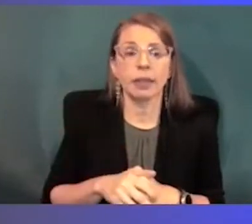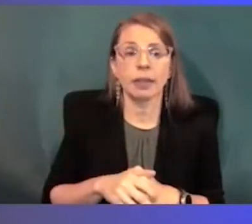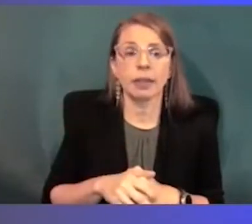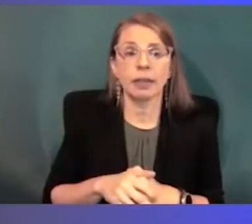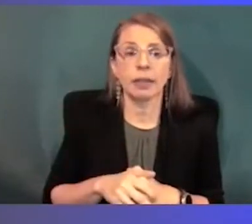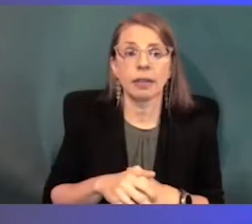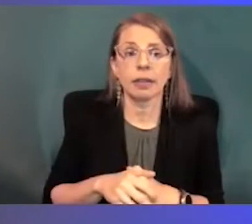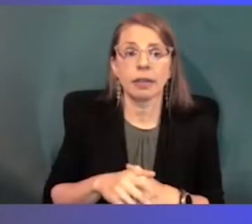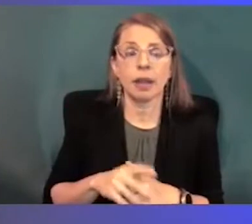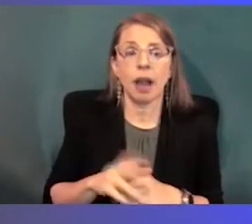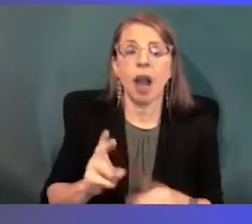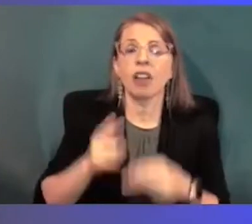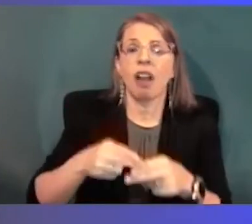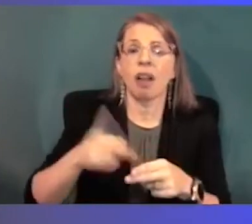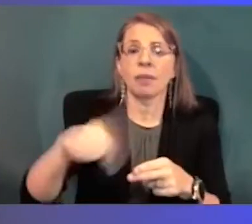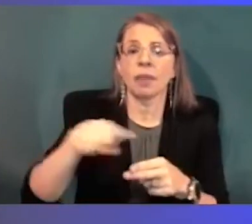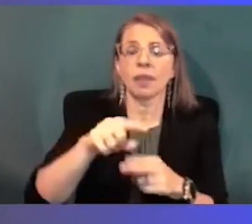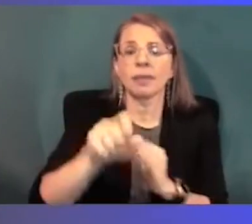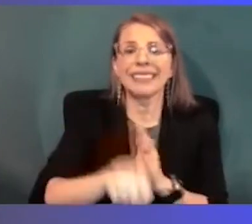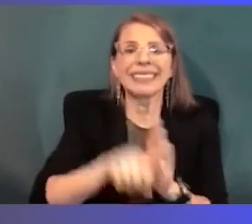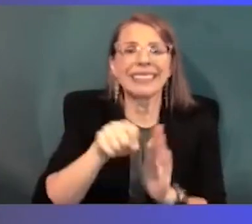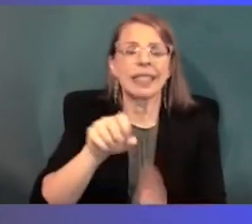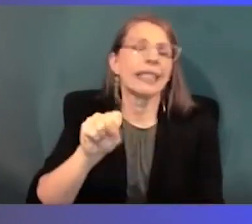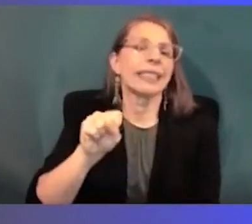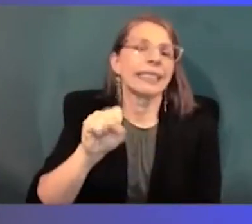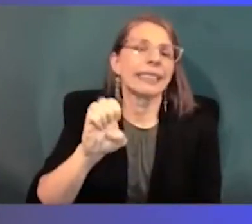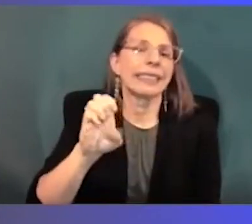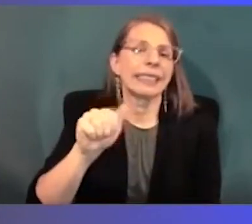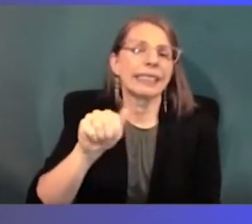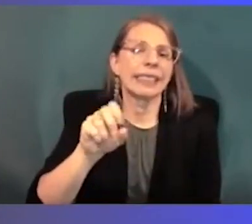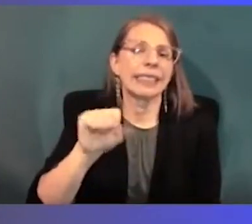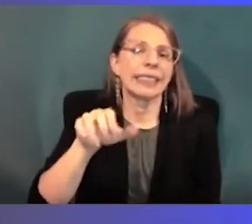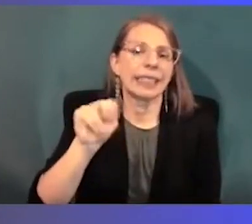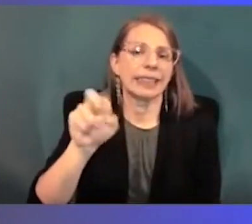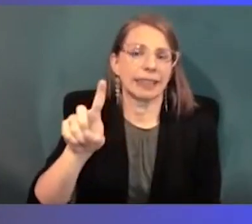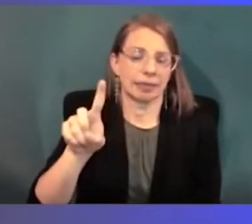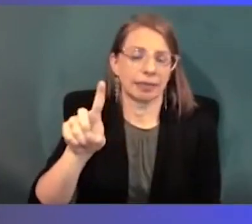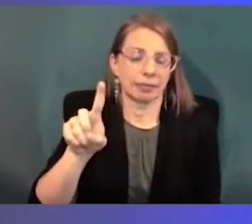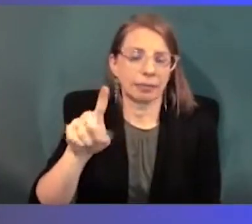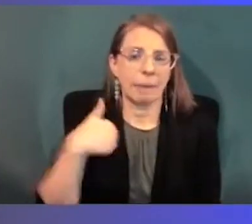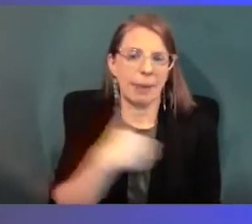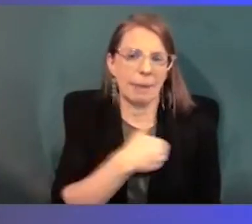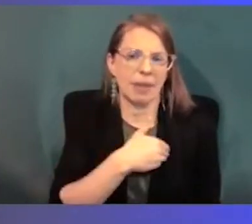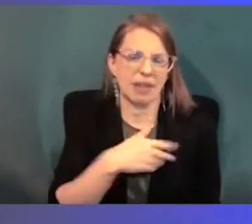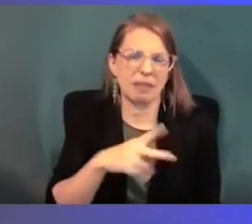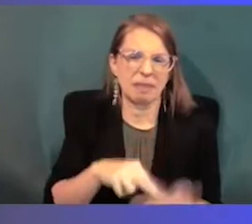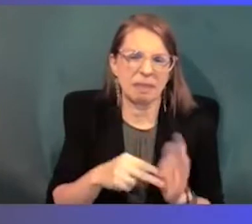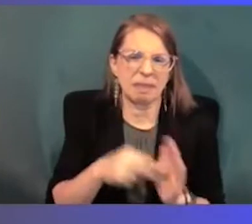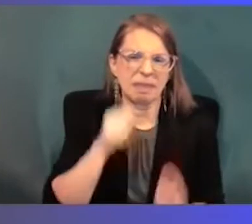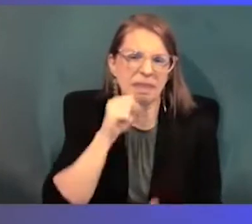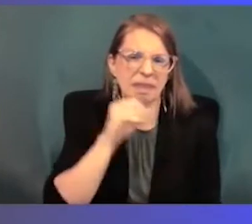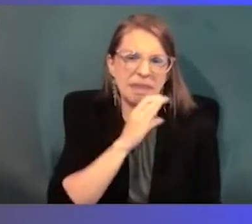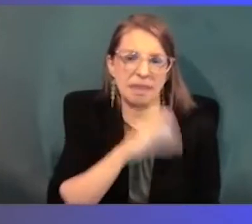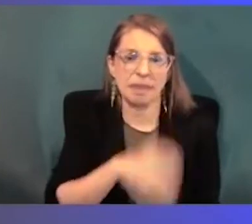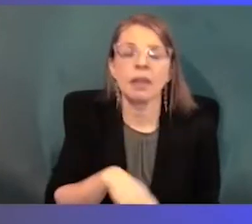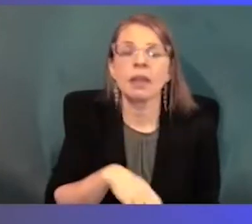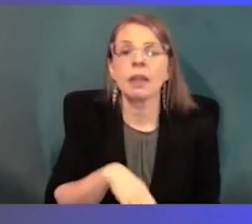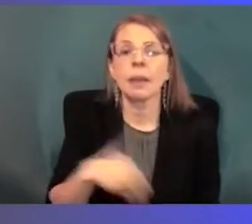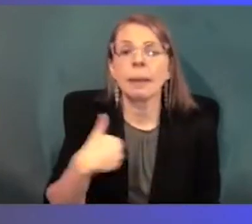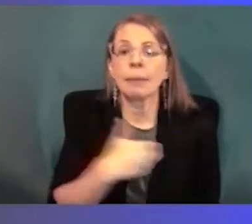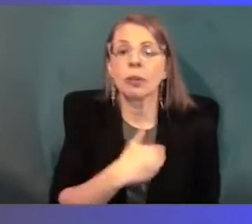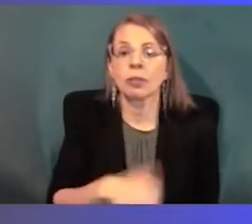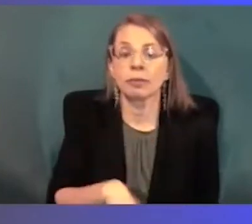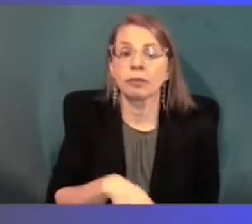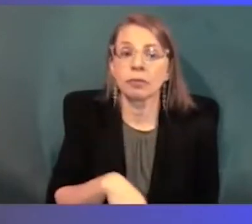members, the elderly, and just sharing with them the importance of it, being vaccinated. And my way of